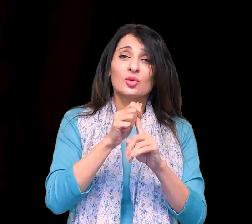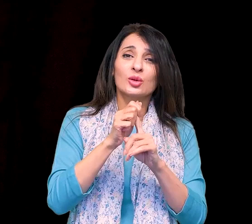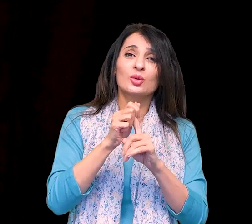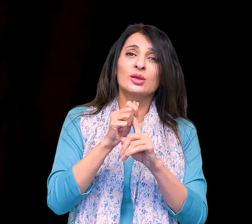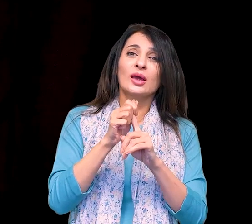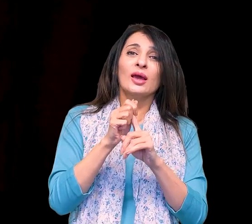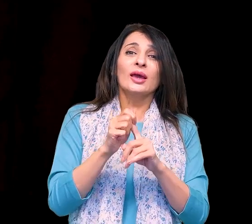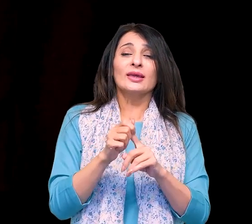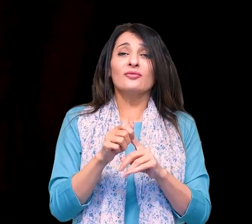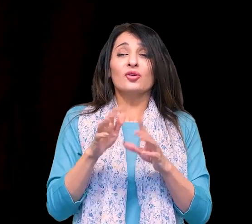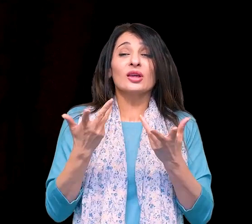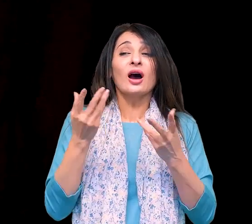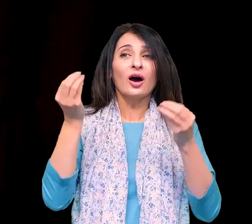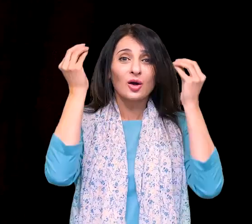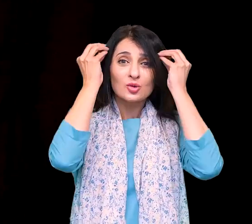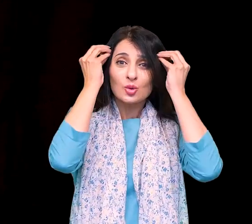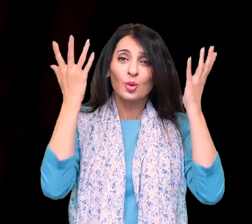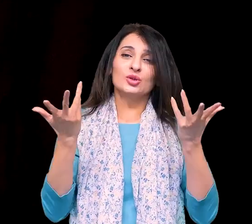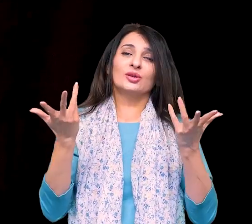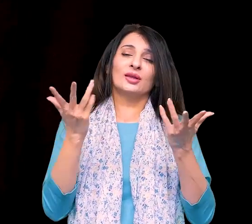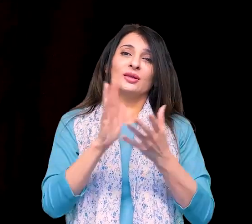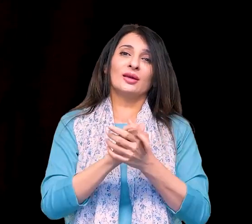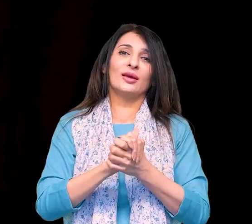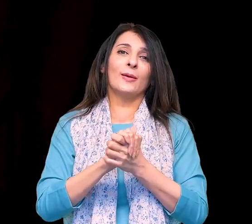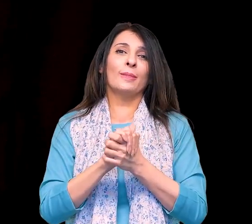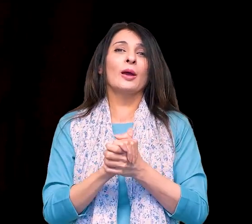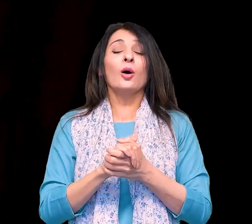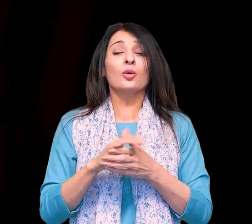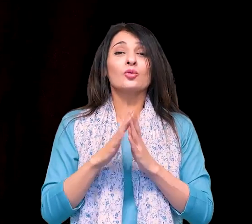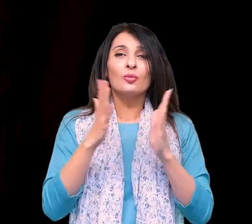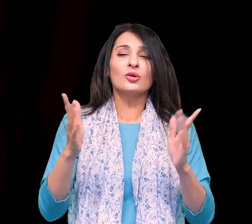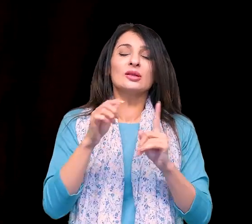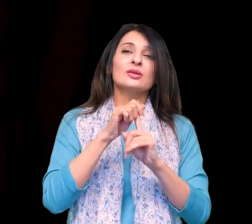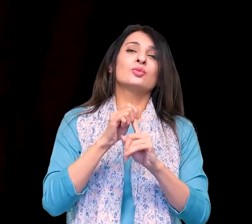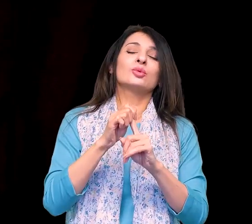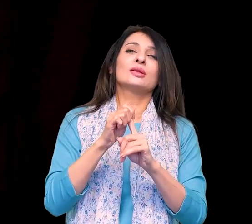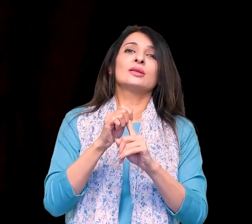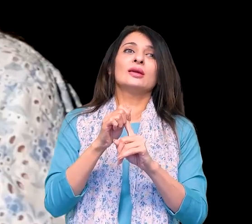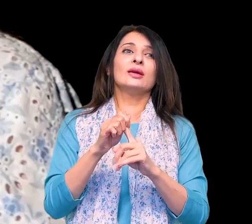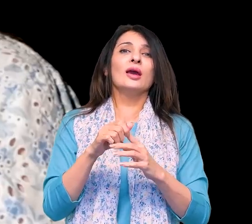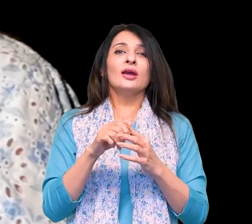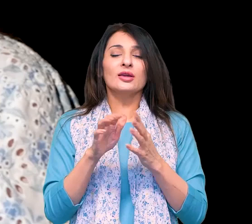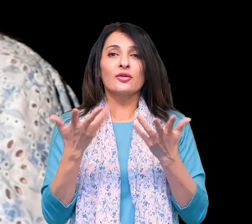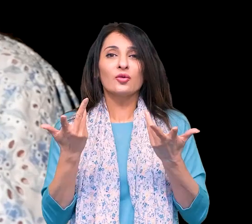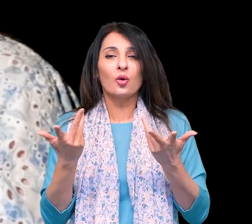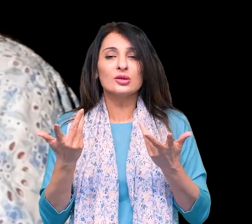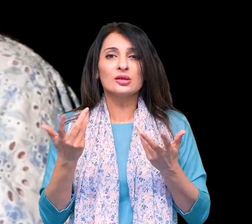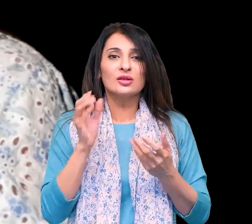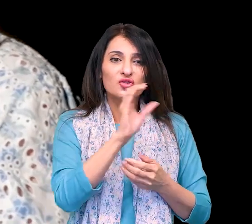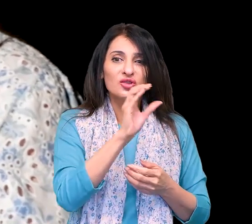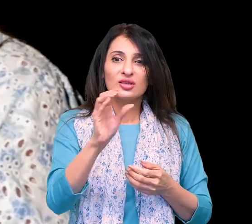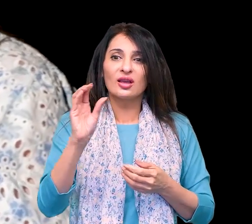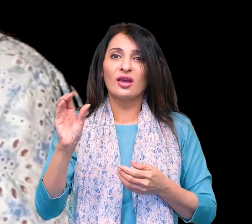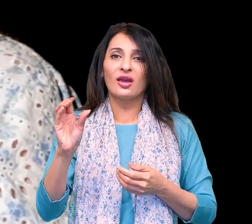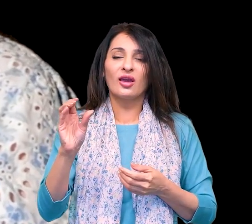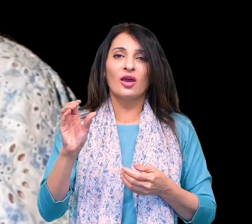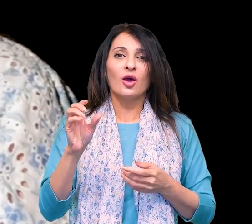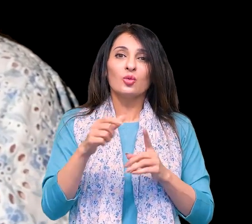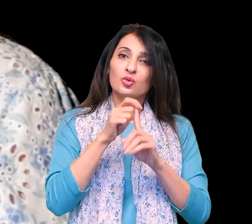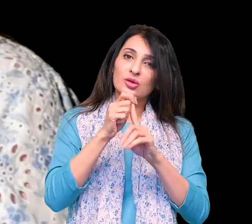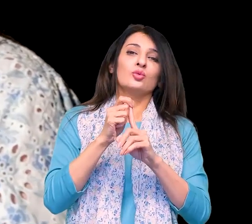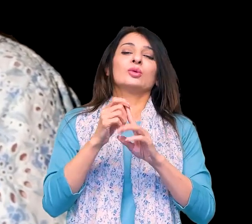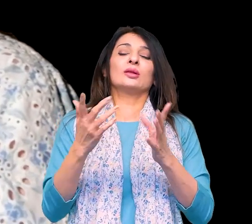is, give me good mothers and I will give you a great nation. And I often say that if able to give Pakistan these